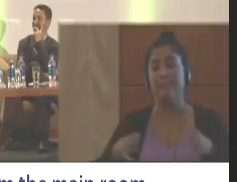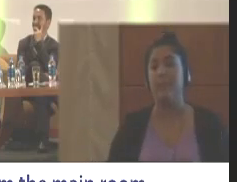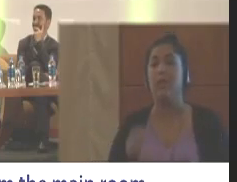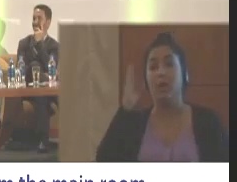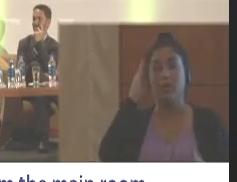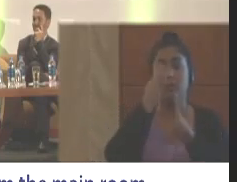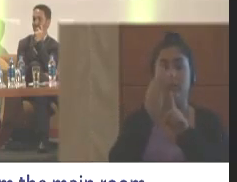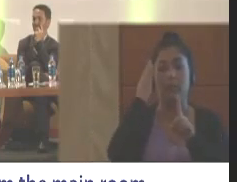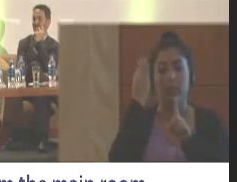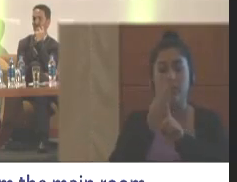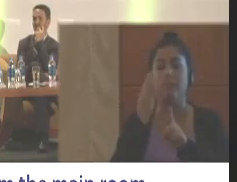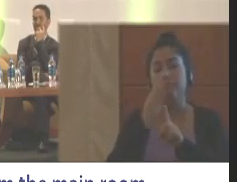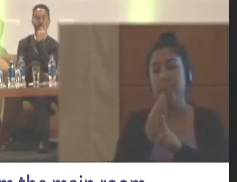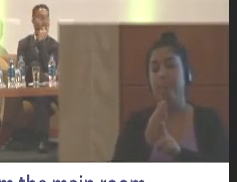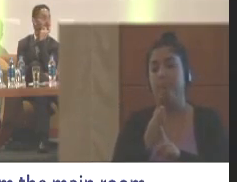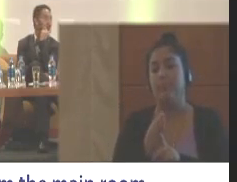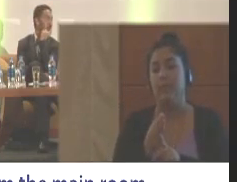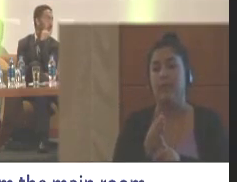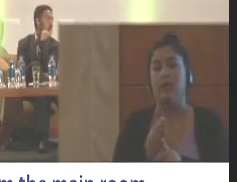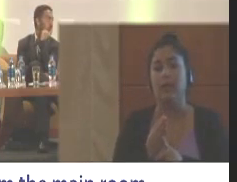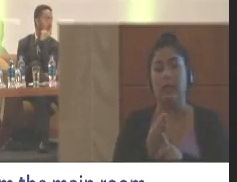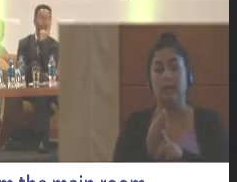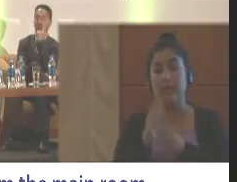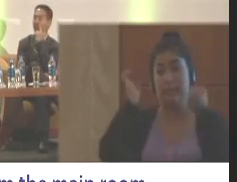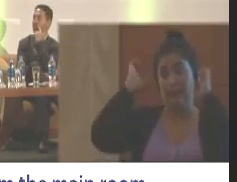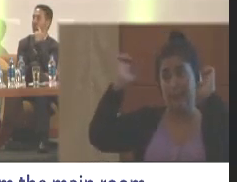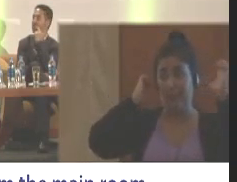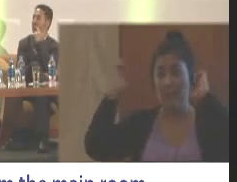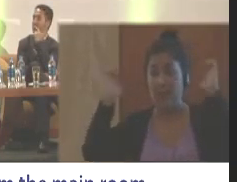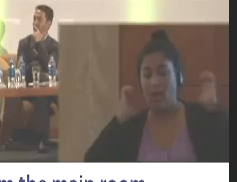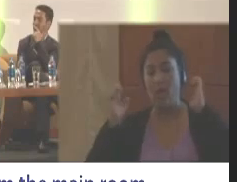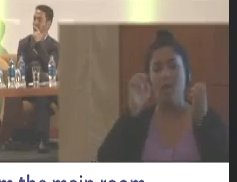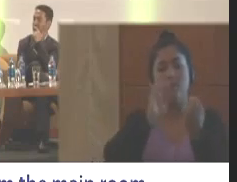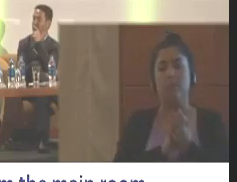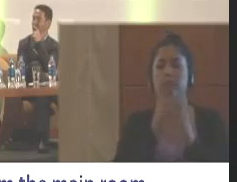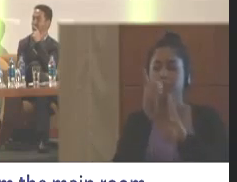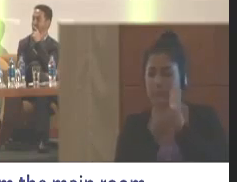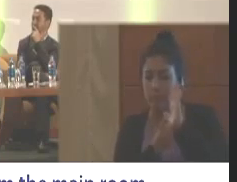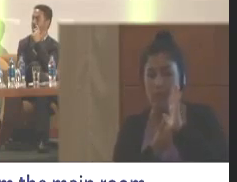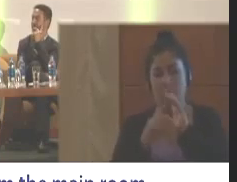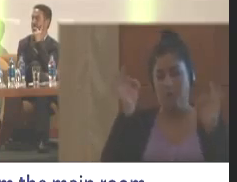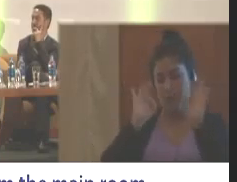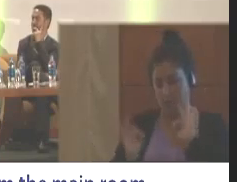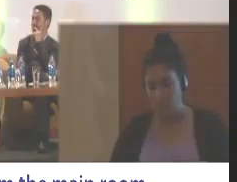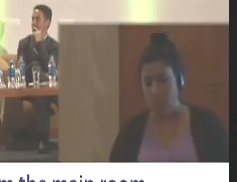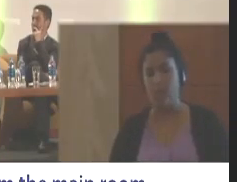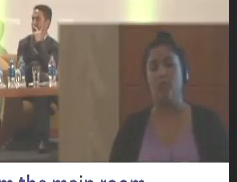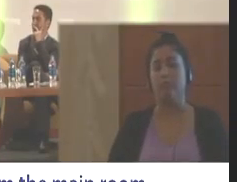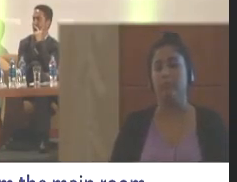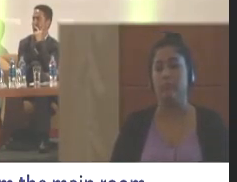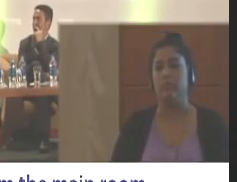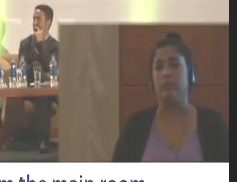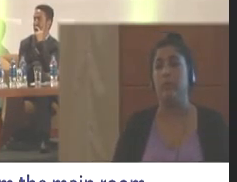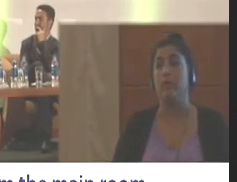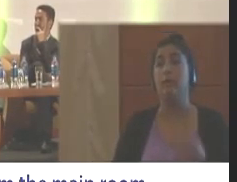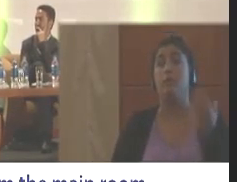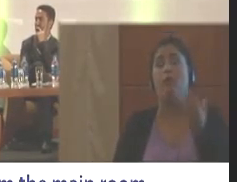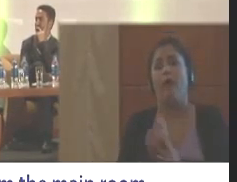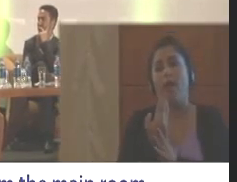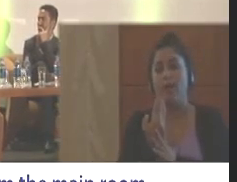we are working on the financial protection strategy. And to conclude, I would like to share the